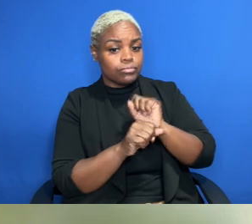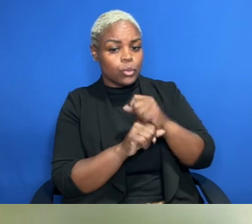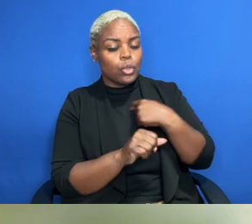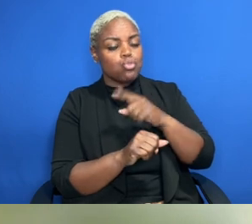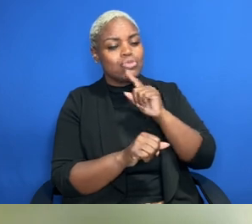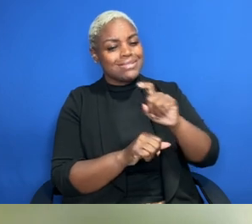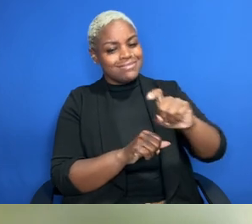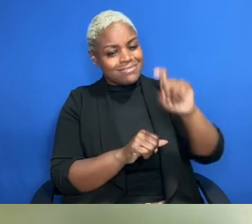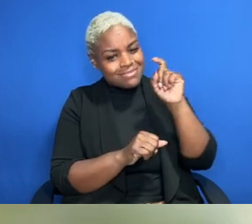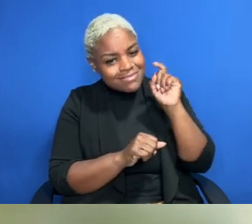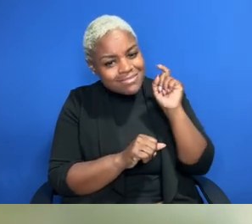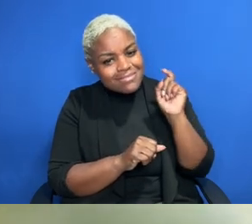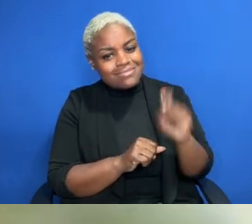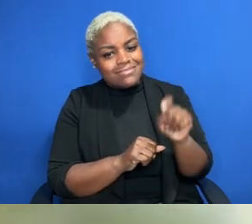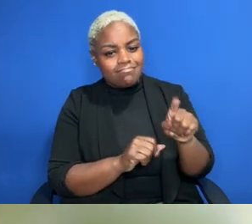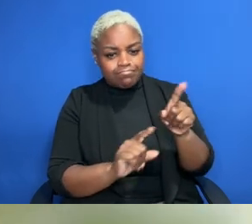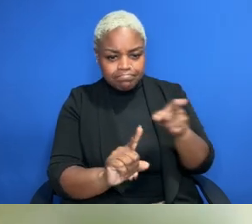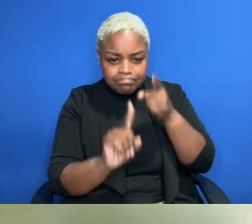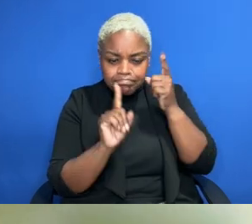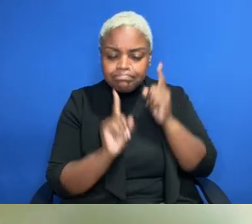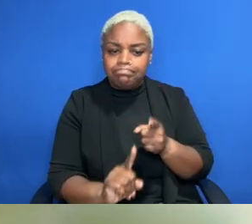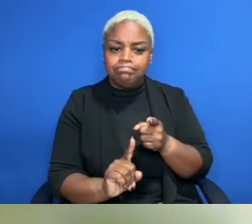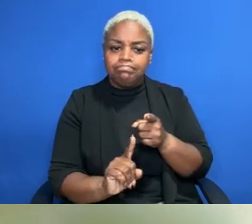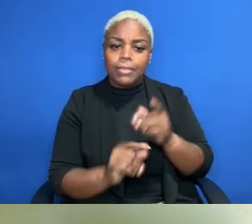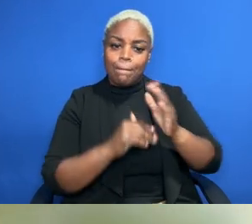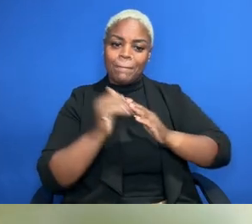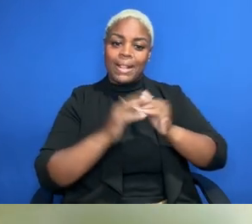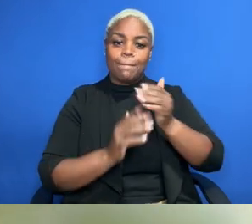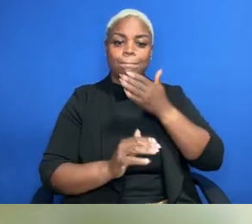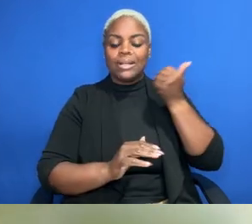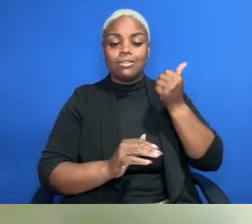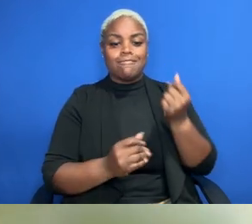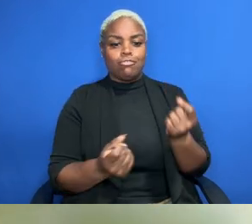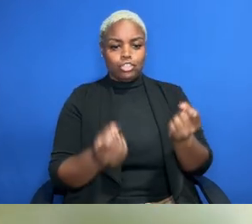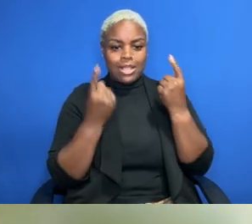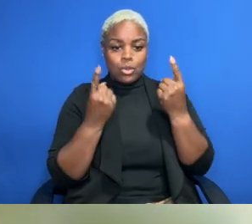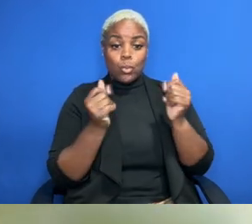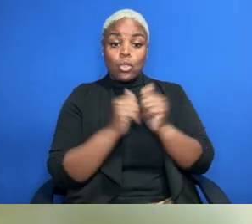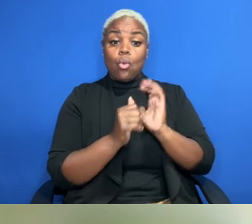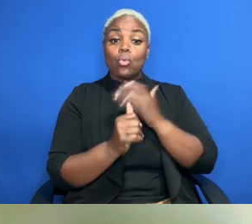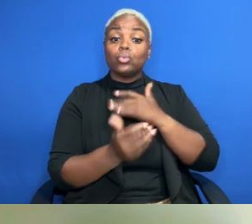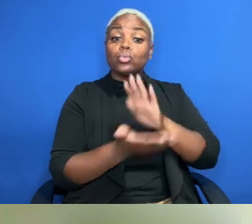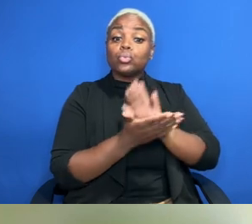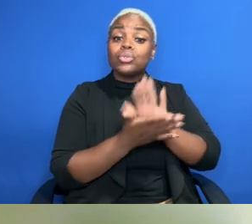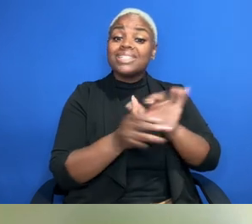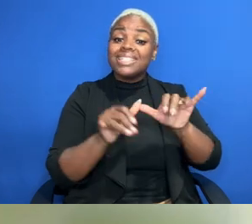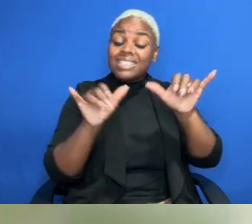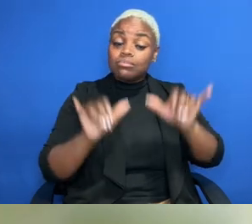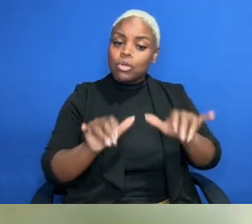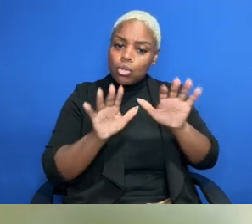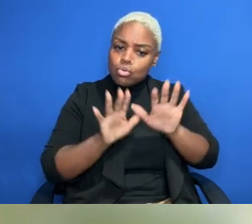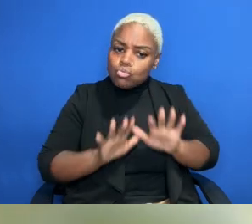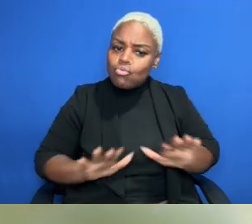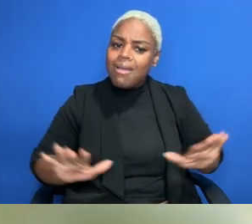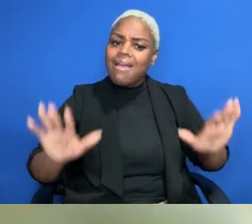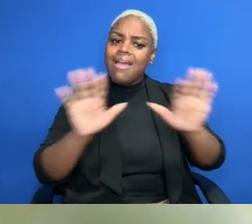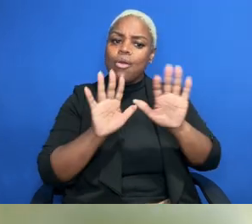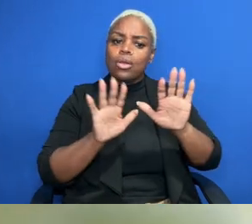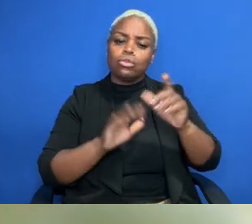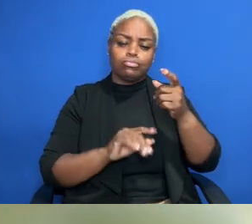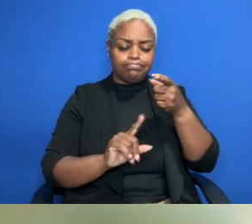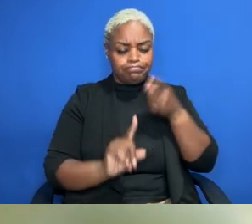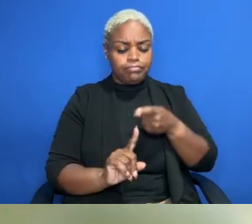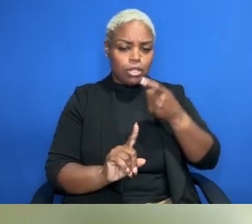some takeaways that I see is that we really need to build a better understanding within our school